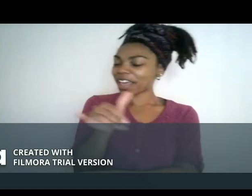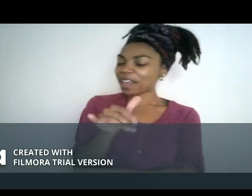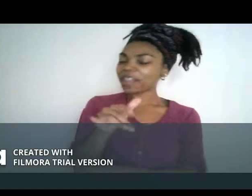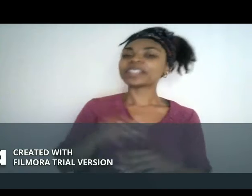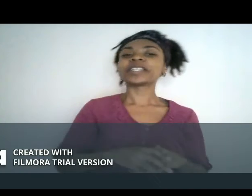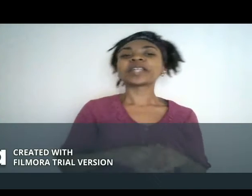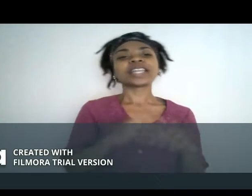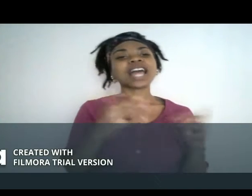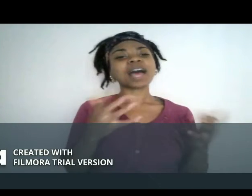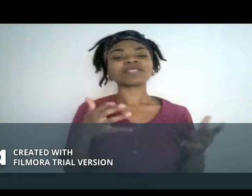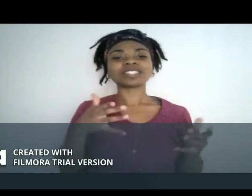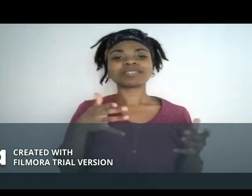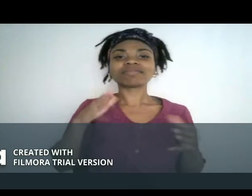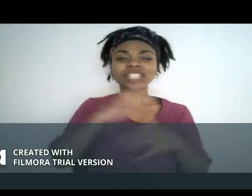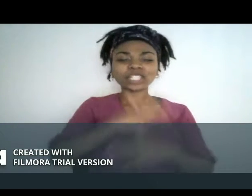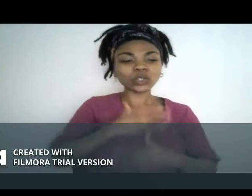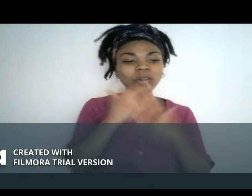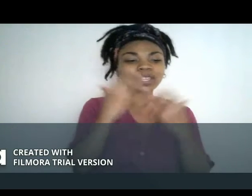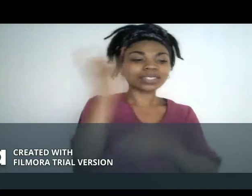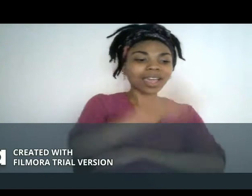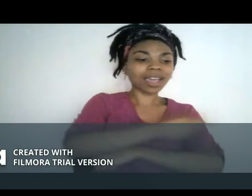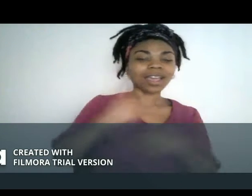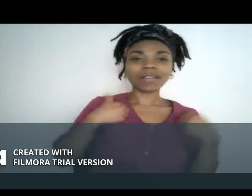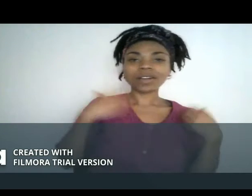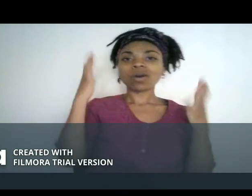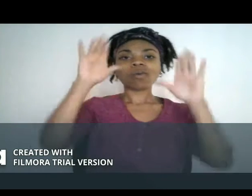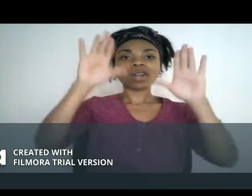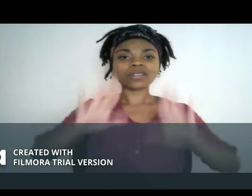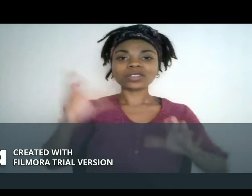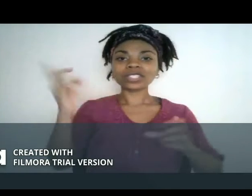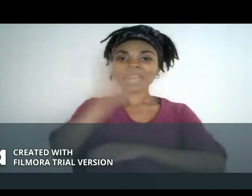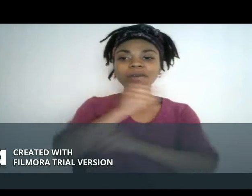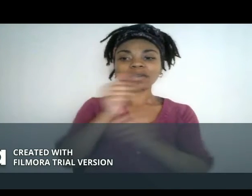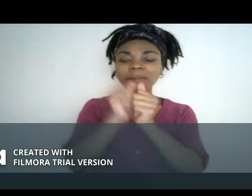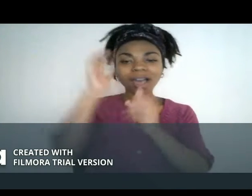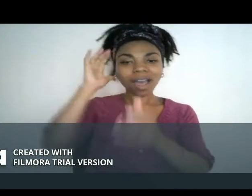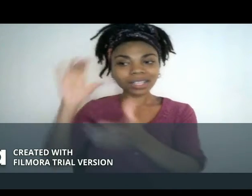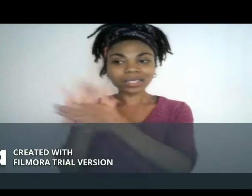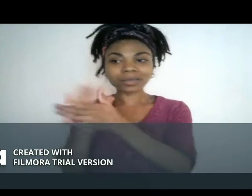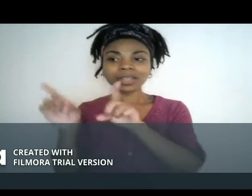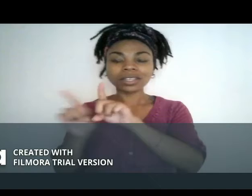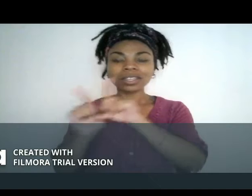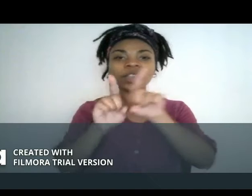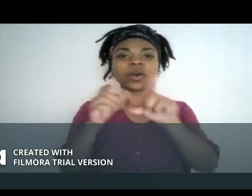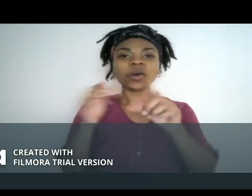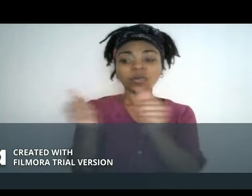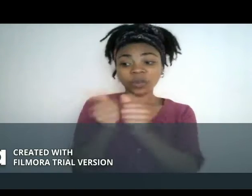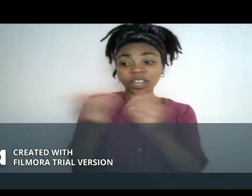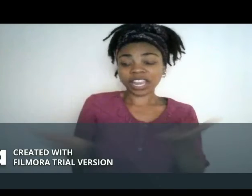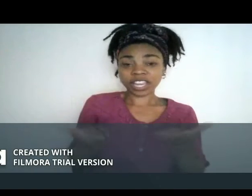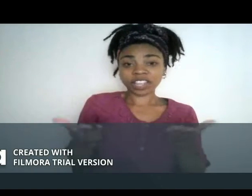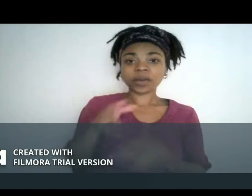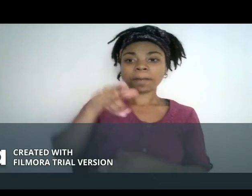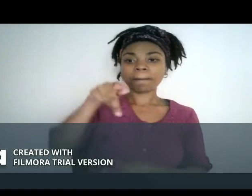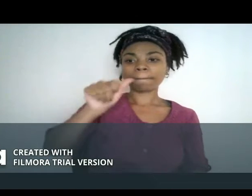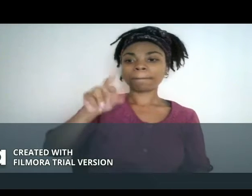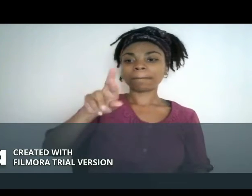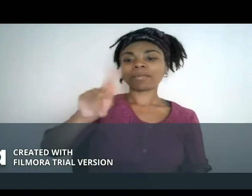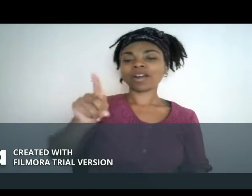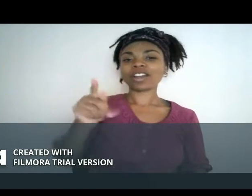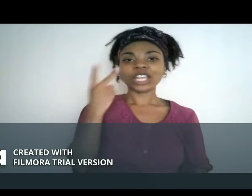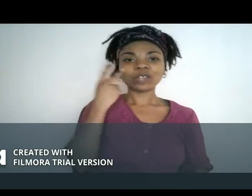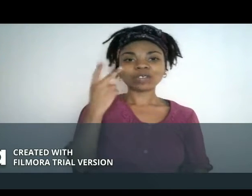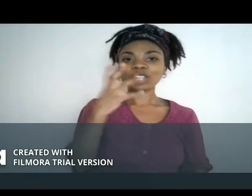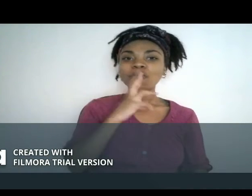well. And I'm just enjoying the day. Had a wonderful day with my husband. We are at the park, as you can see, with the water in